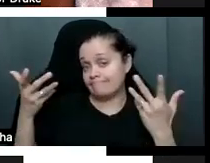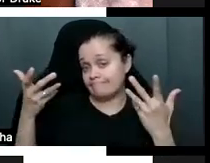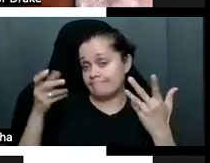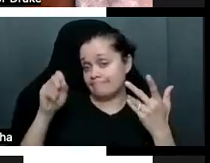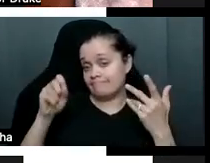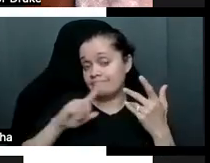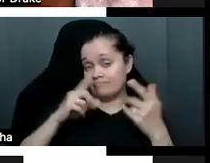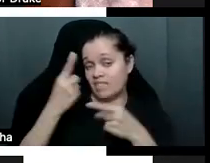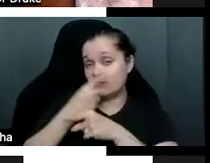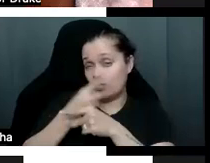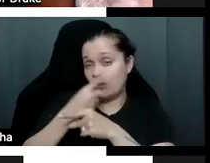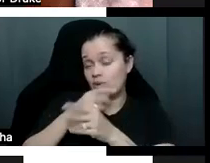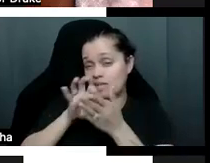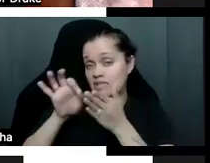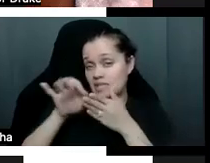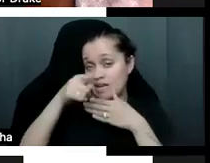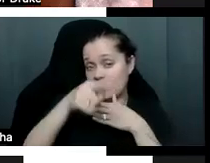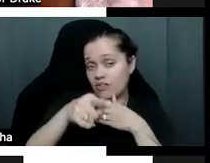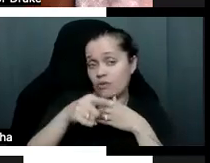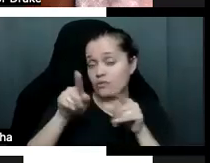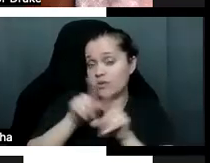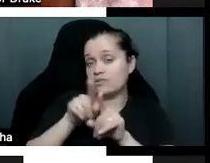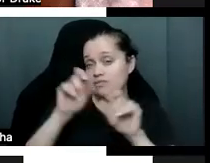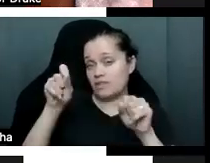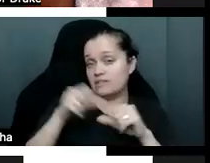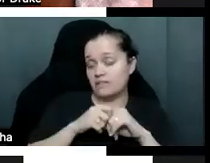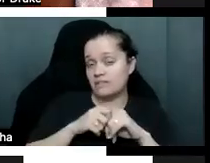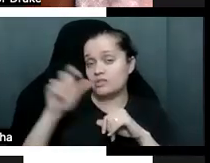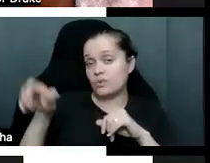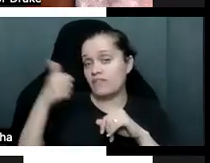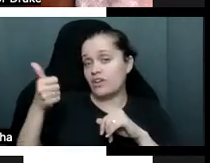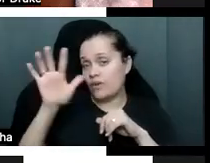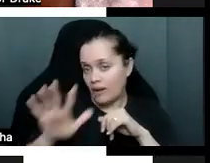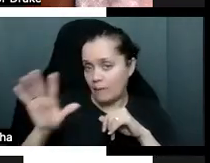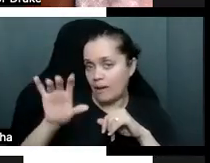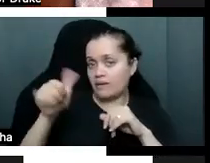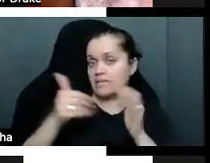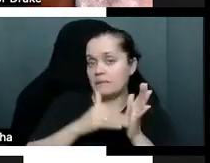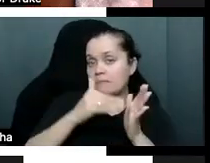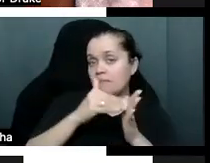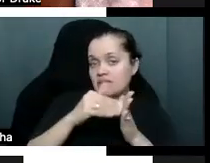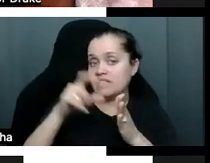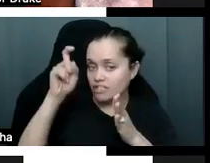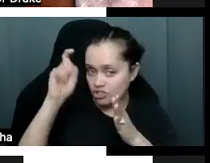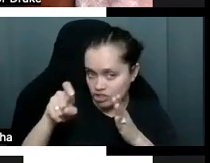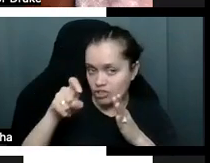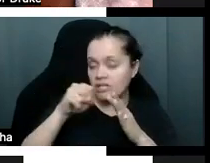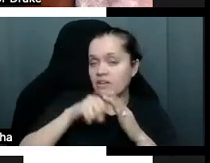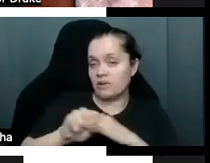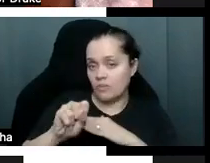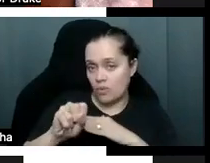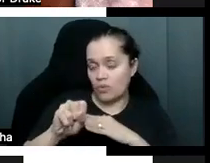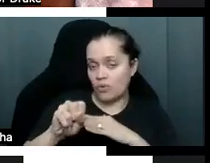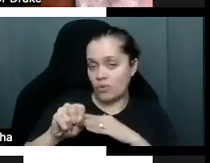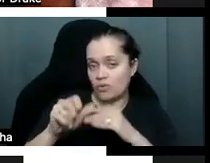absolutely appropriate to count those two. So we have another about 10 million that should have been born